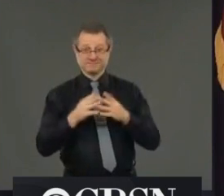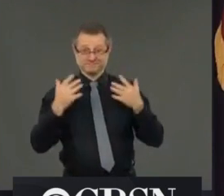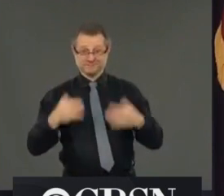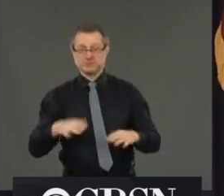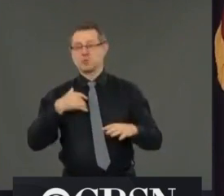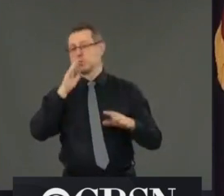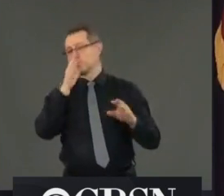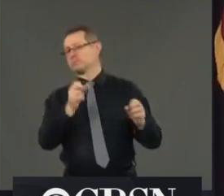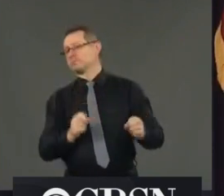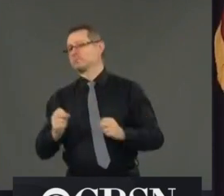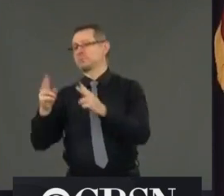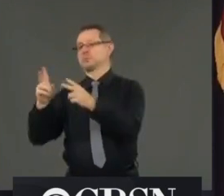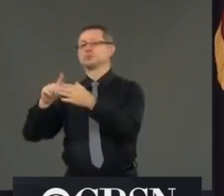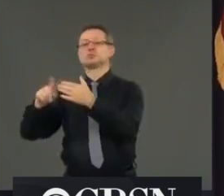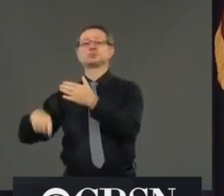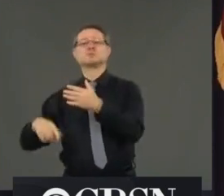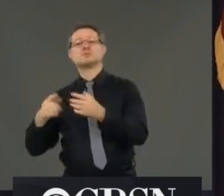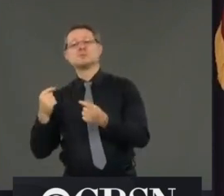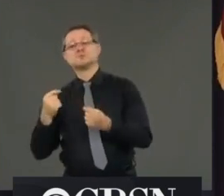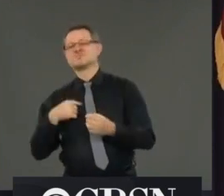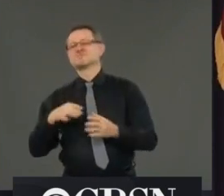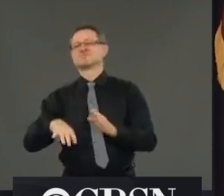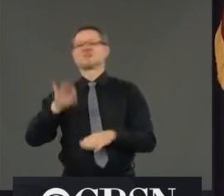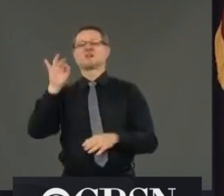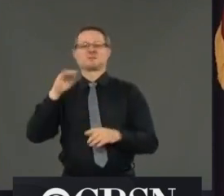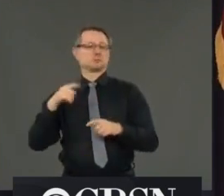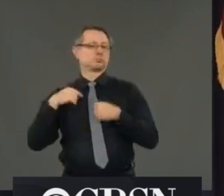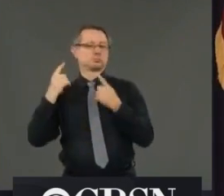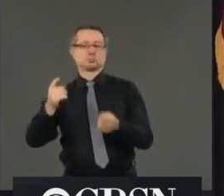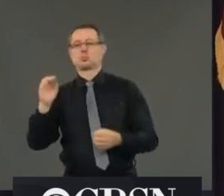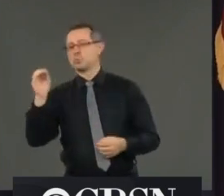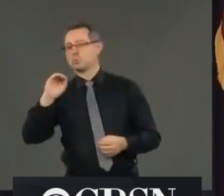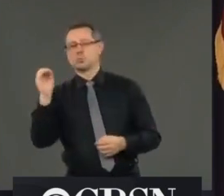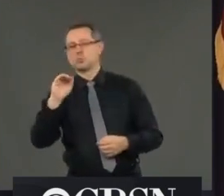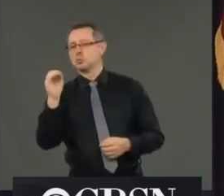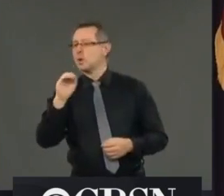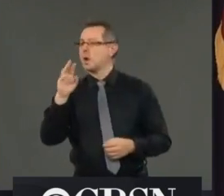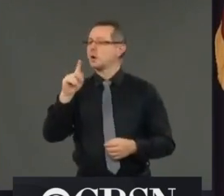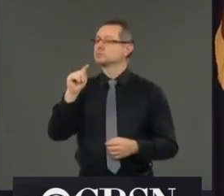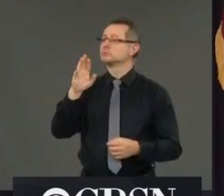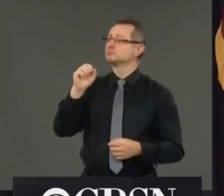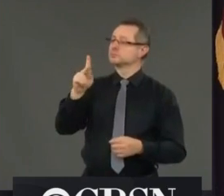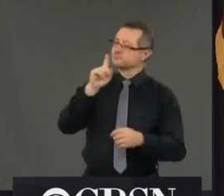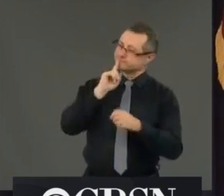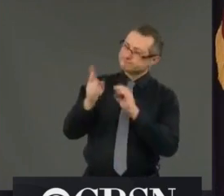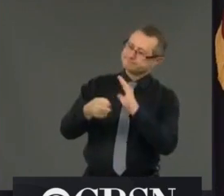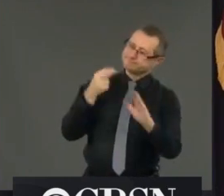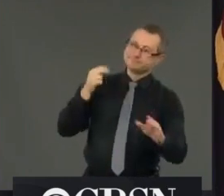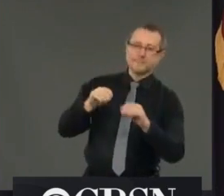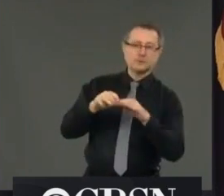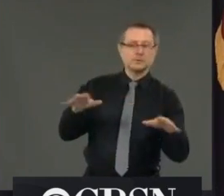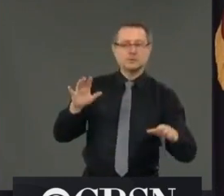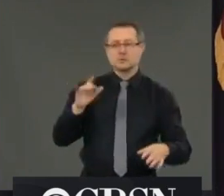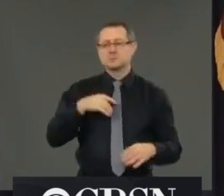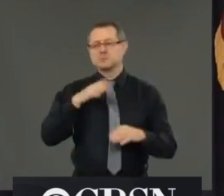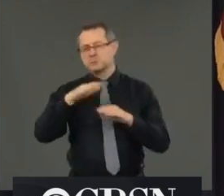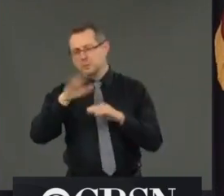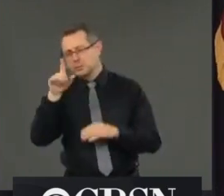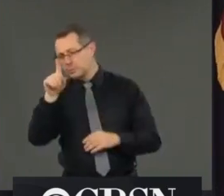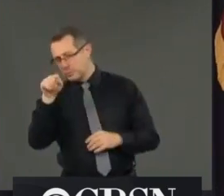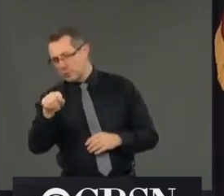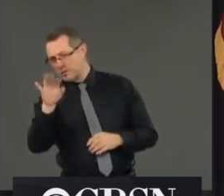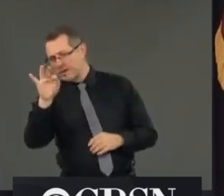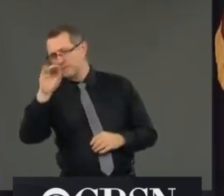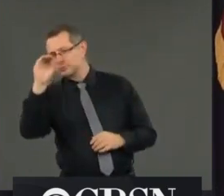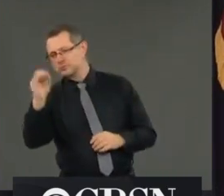news, is that there had been no outbreak, and that the 55 and older population, it was 1.9% for positives, and then those people were